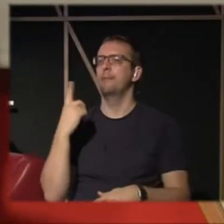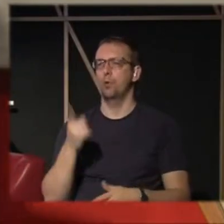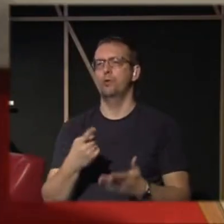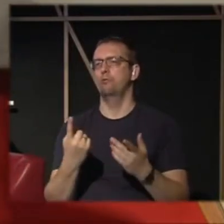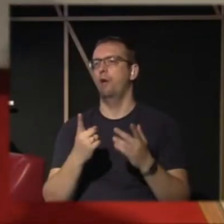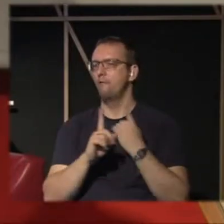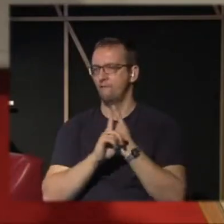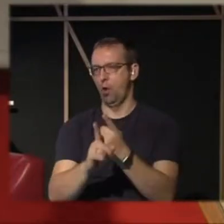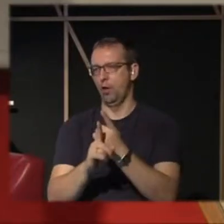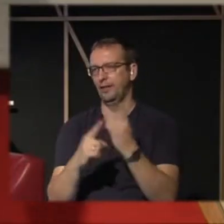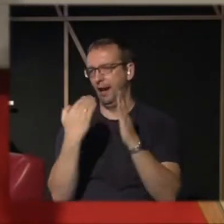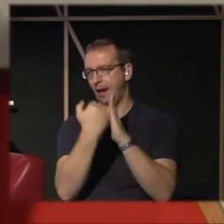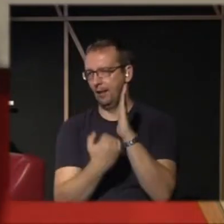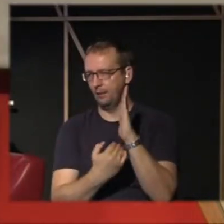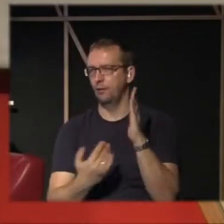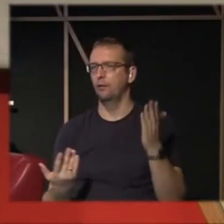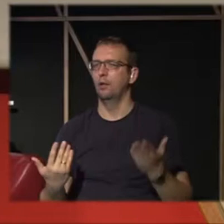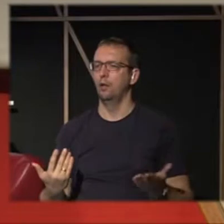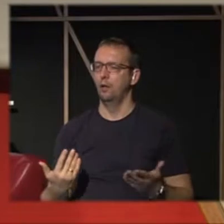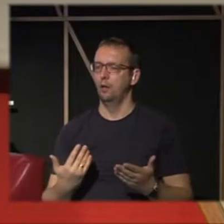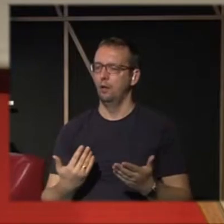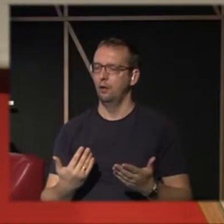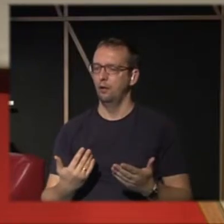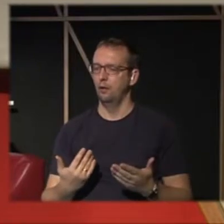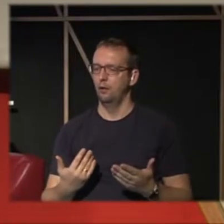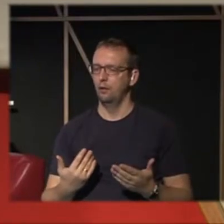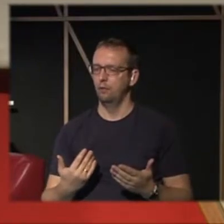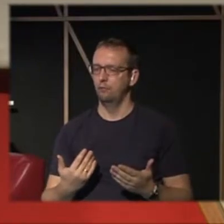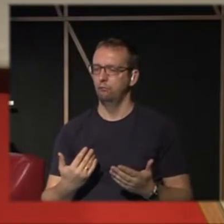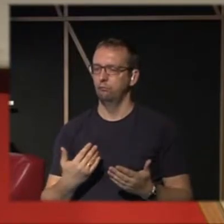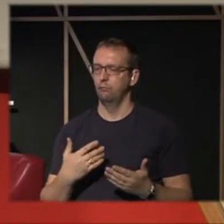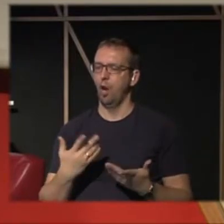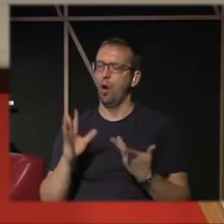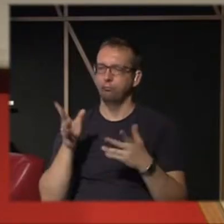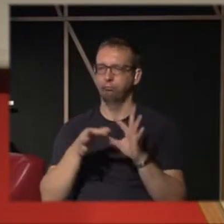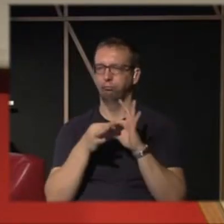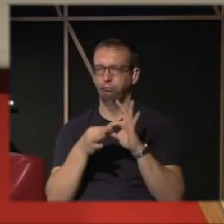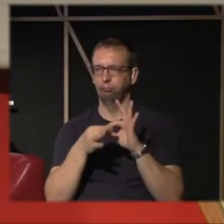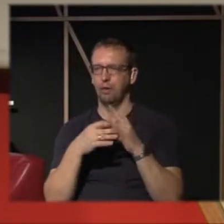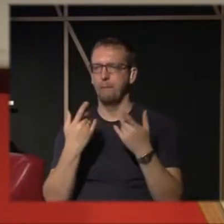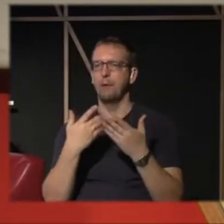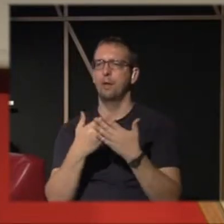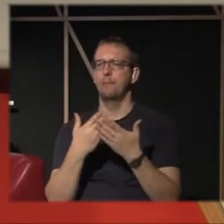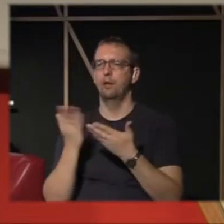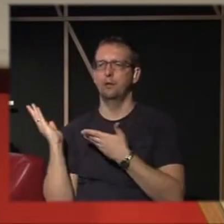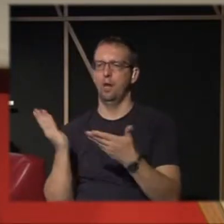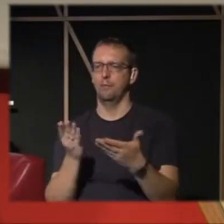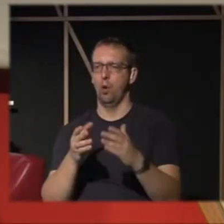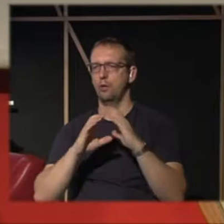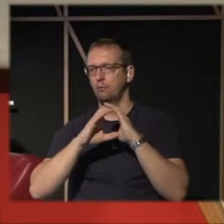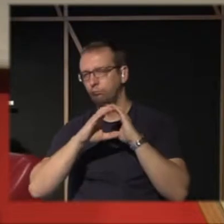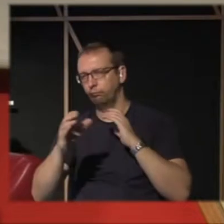Then in terms of transport, we hope to be able